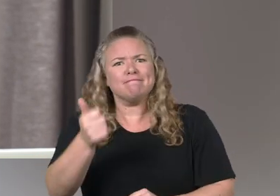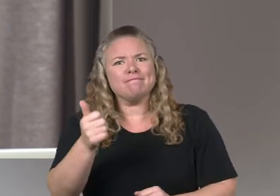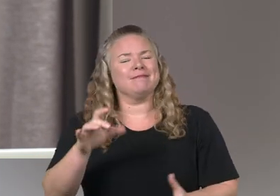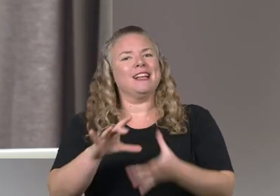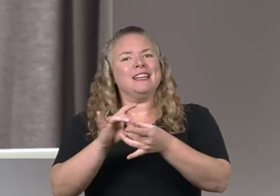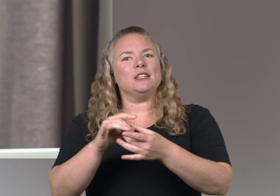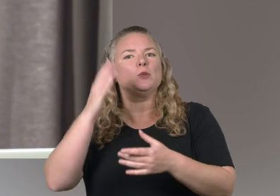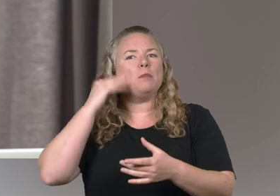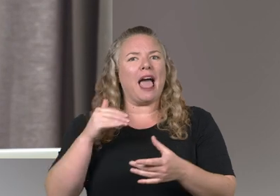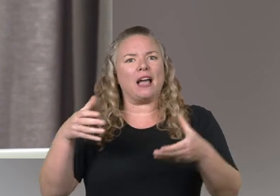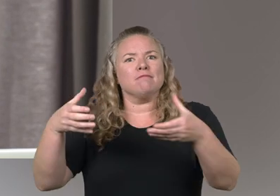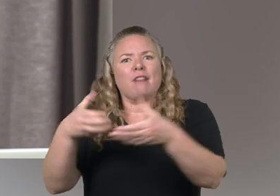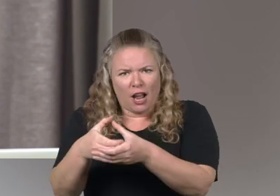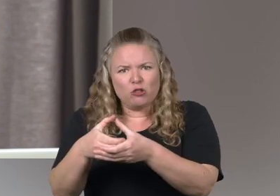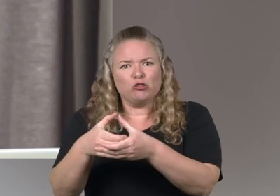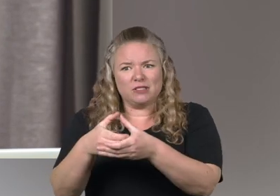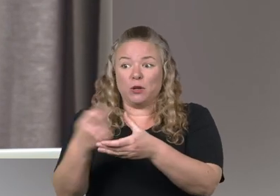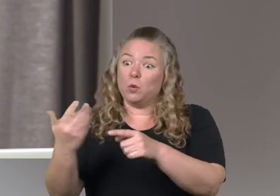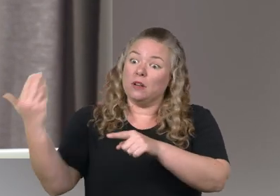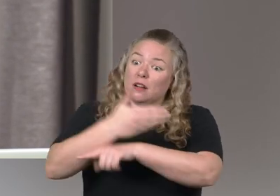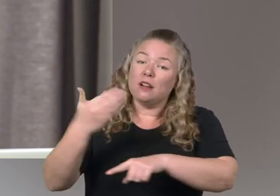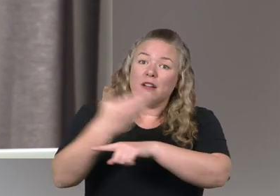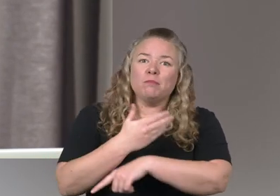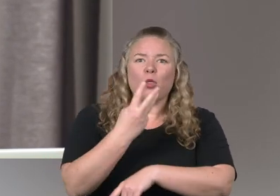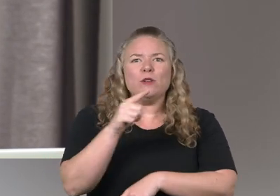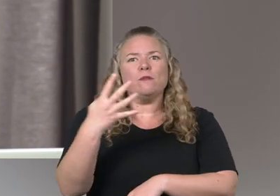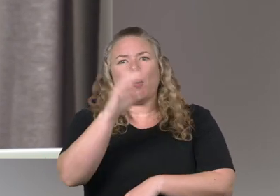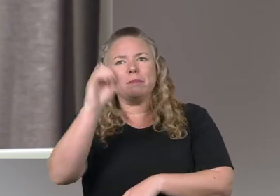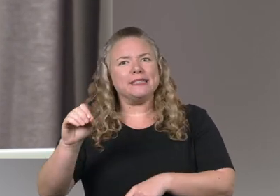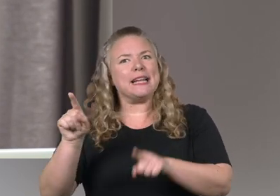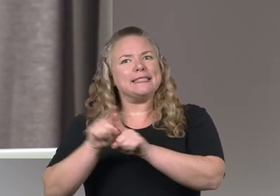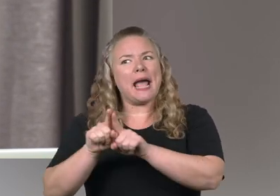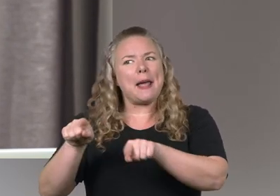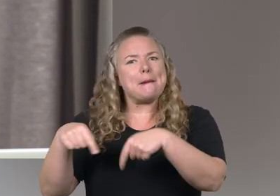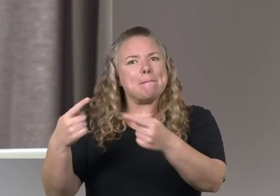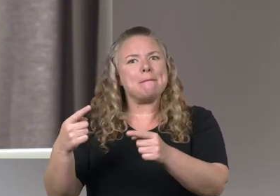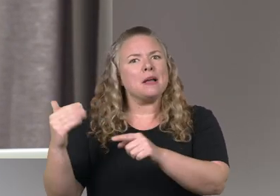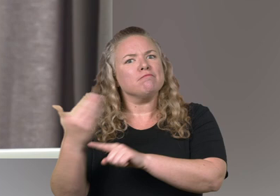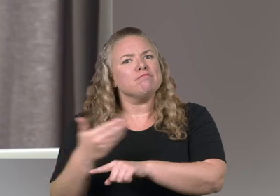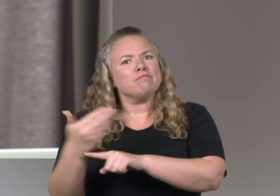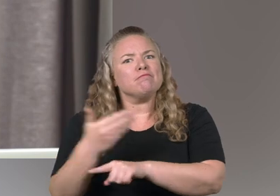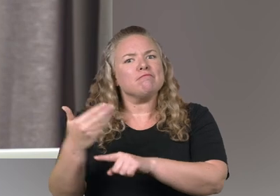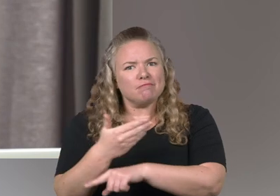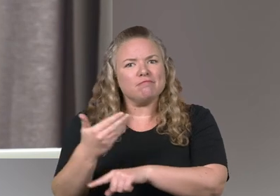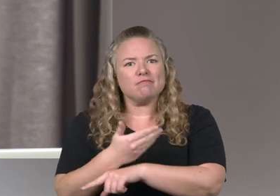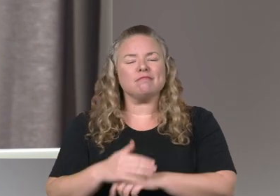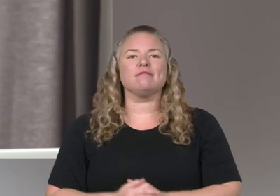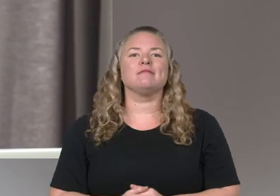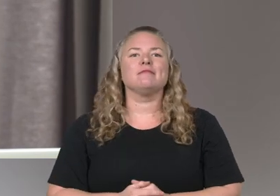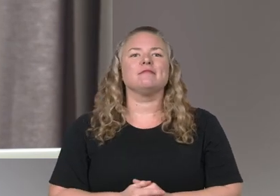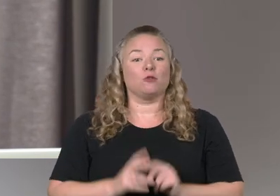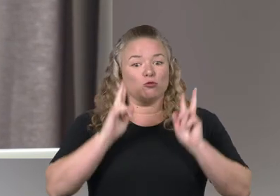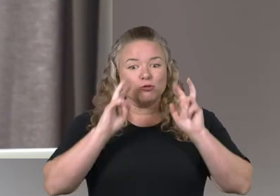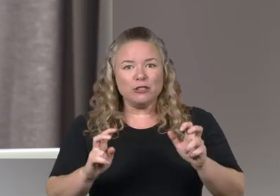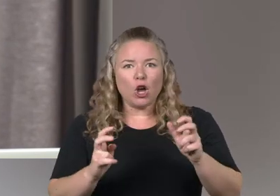audiences had not changed in terms of black minority ethnic, and was stuck at about